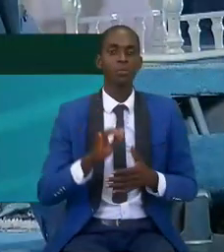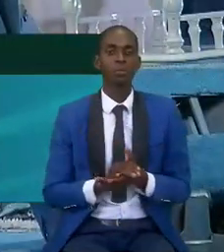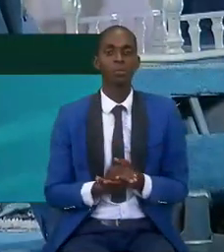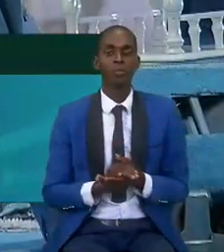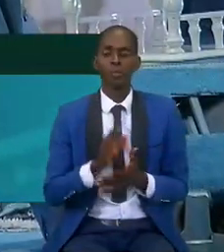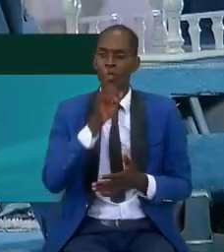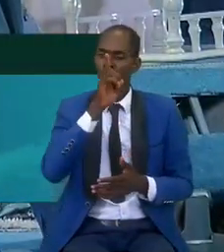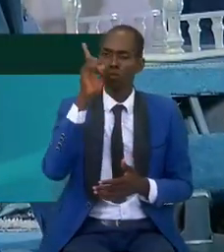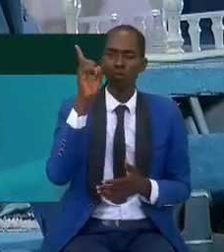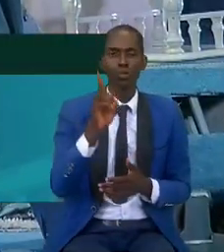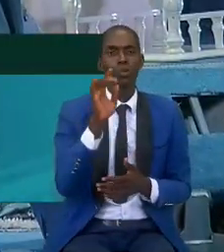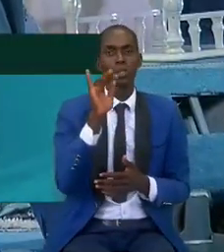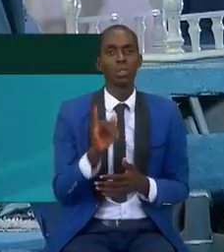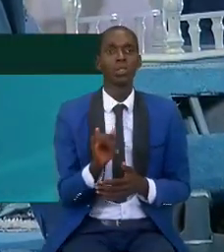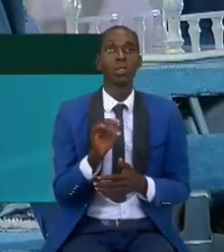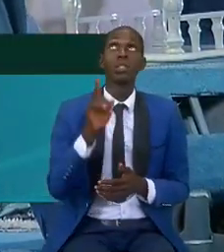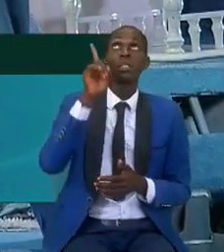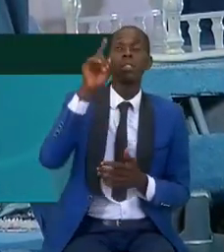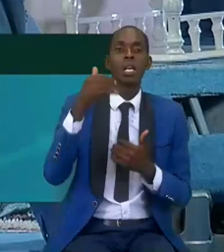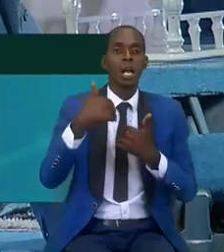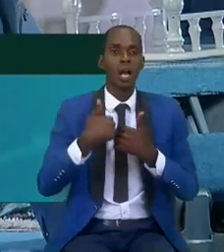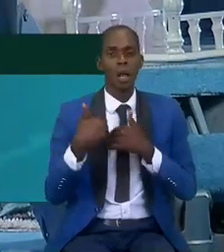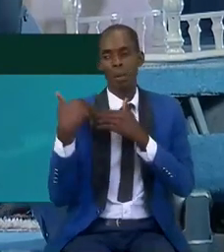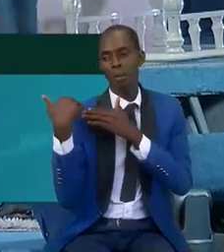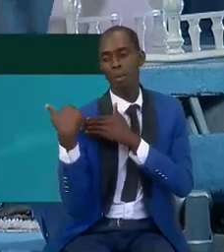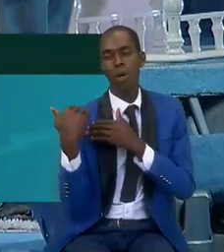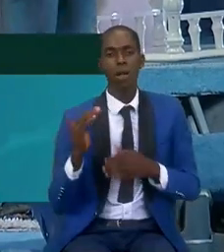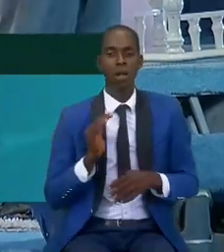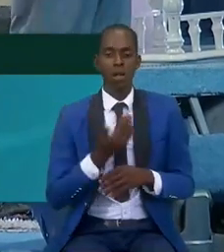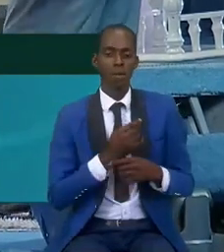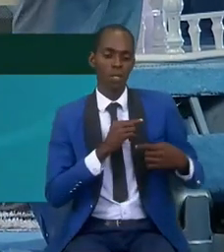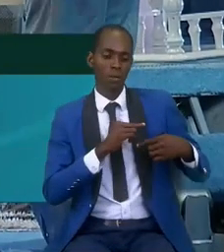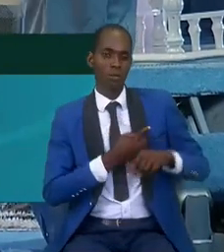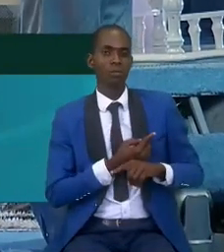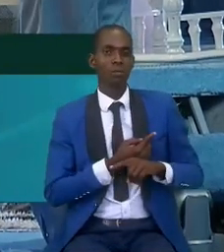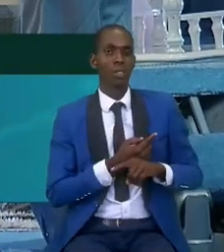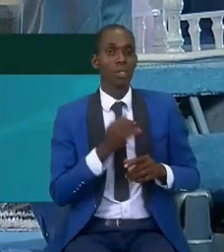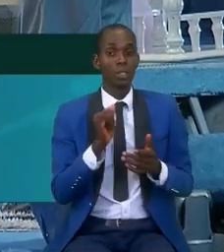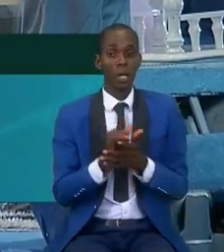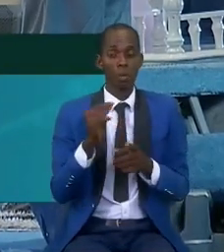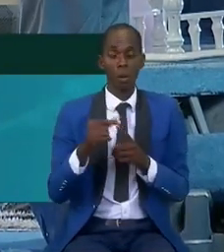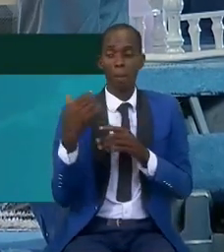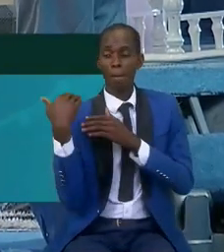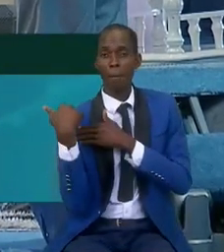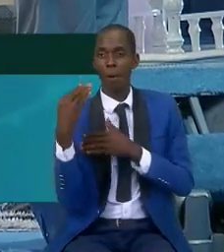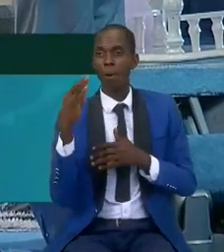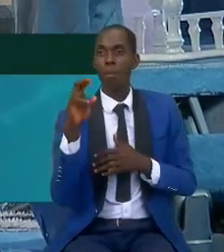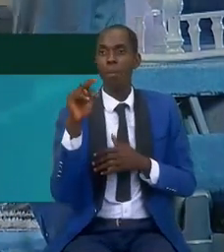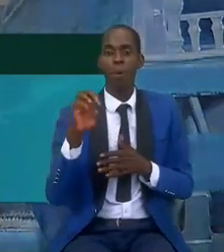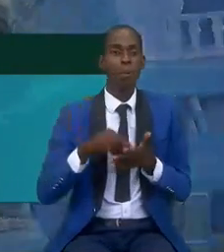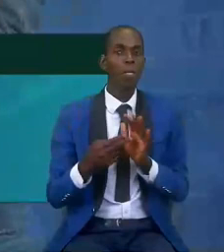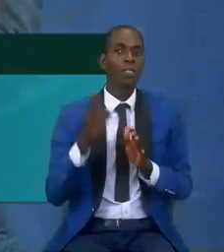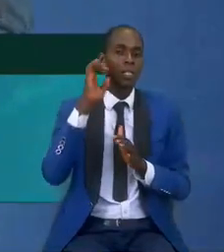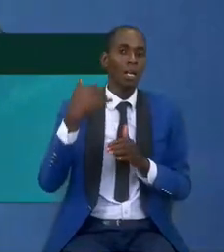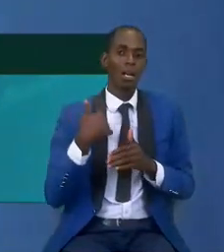our Grace that's what one there is it means to carry yes take him taken away he has carried he